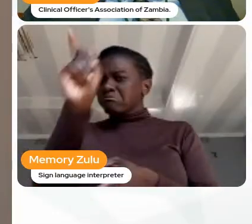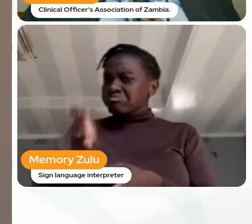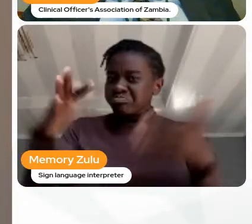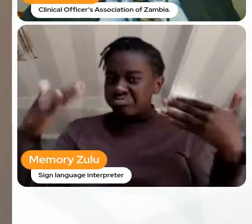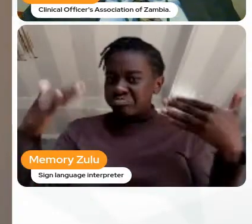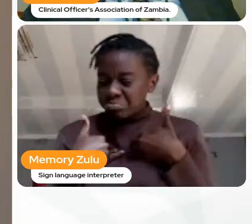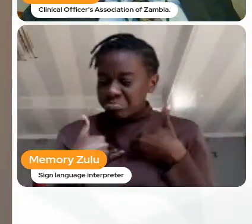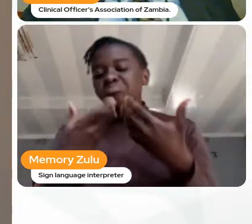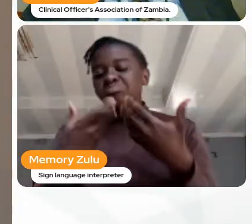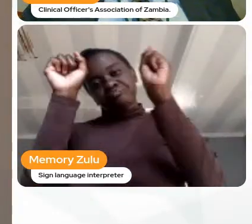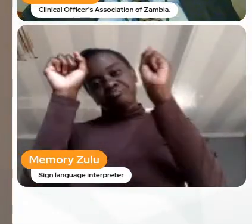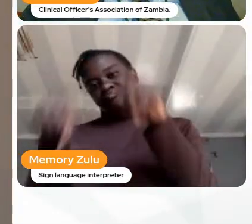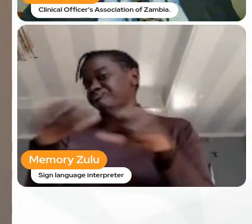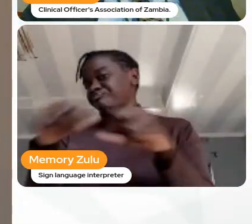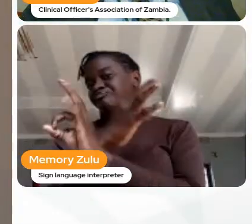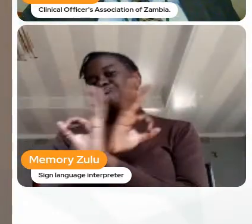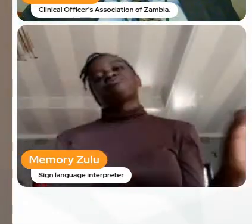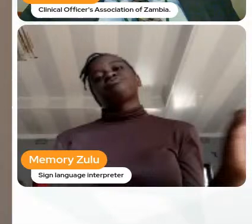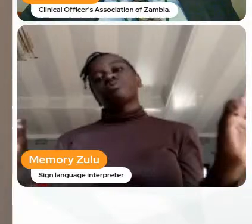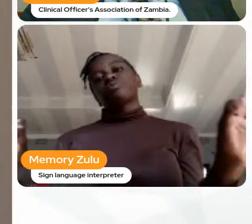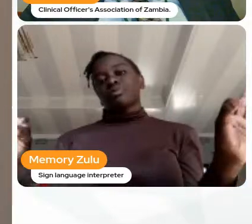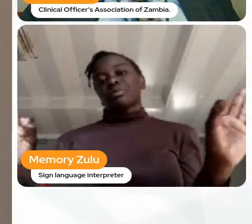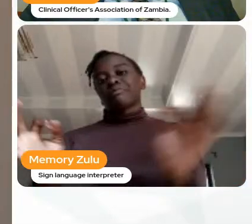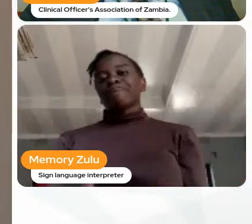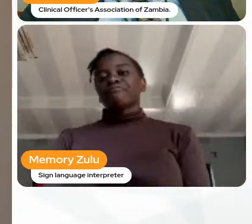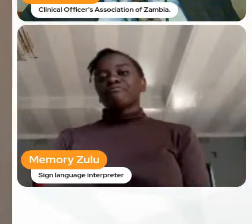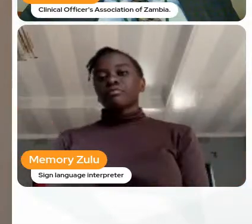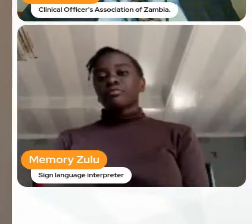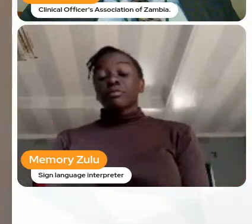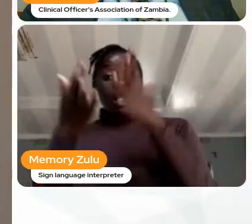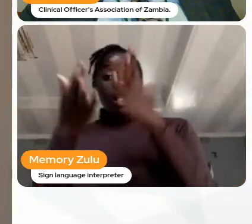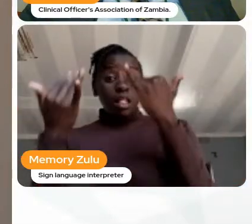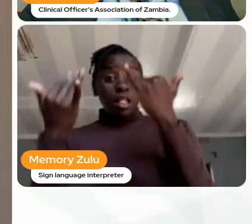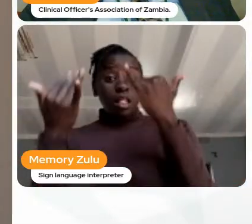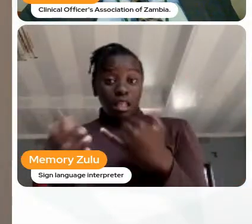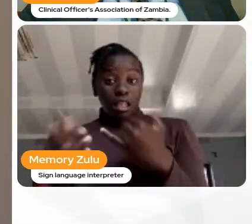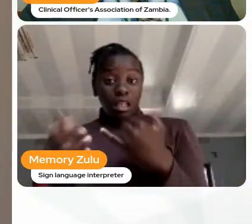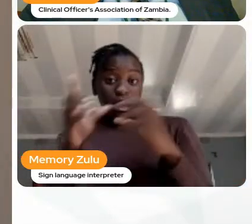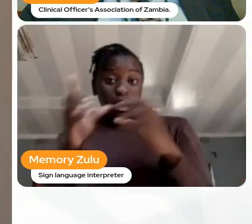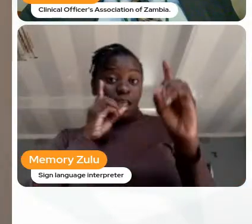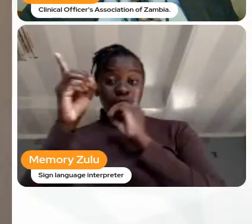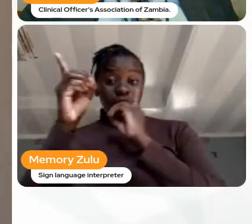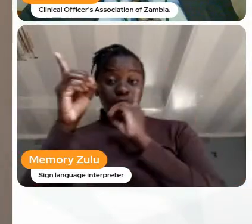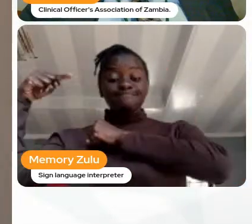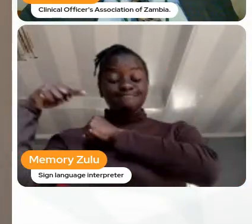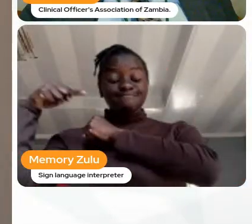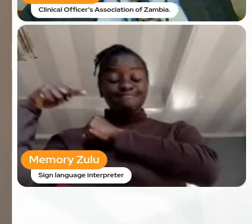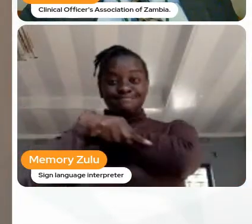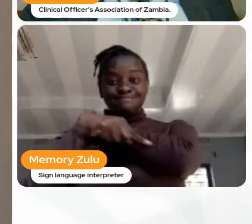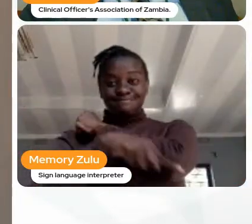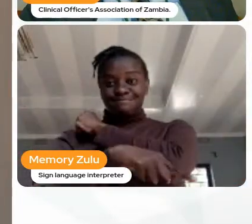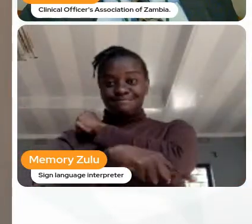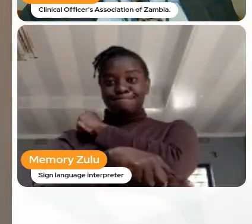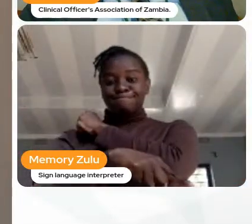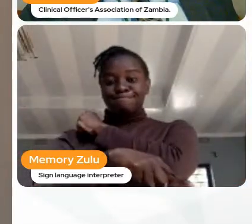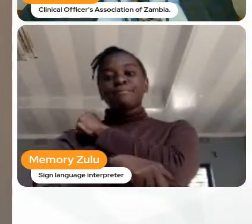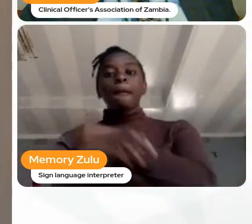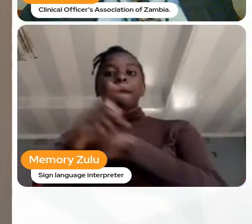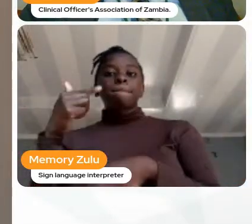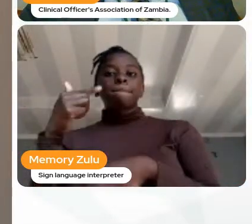questions. So as we dive right into our discussion of today, I would like to open the discussion by asking you,